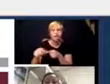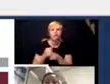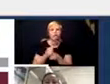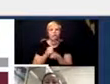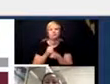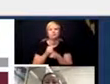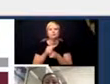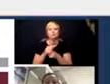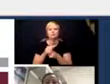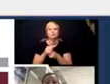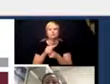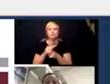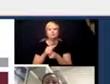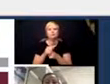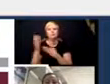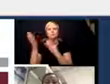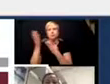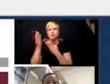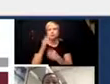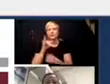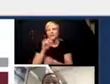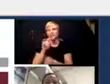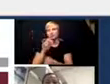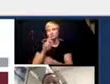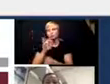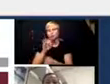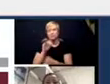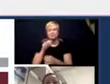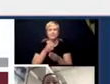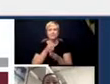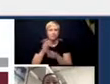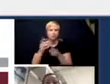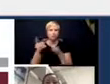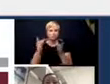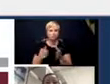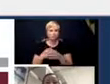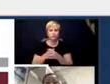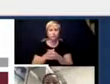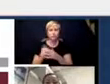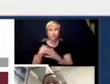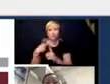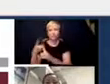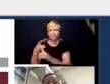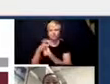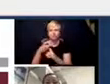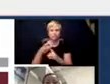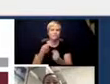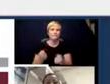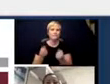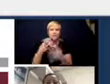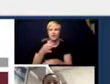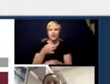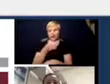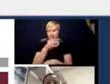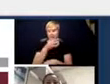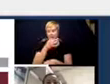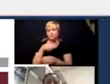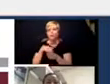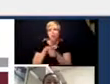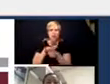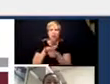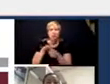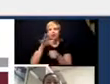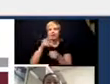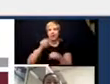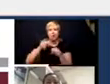and serving as interim field directors. We have pulled in numerous subject matter experts locally and nationally